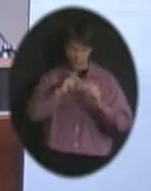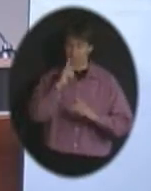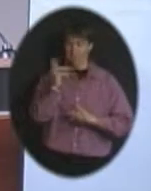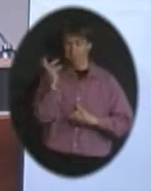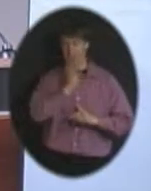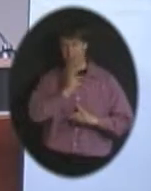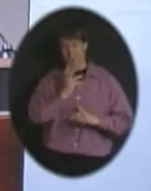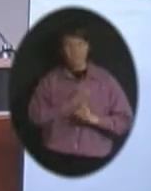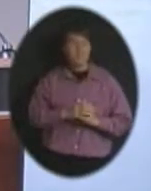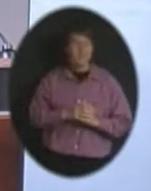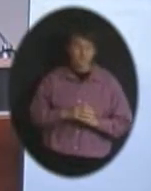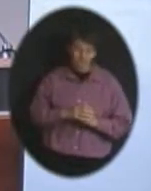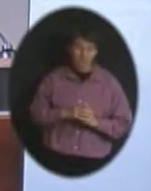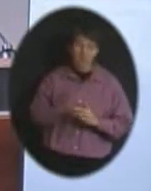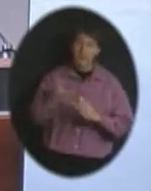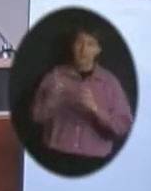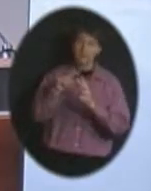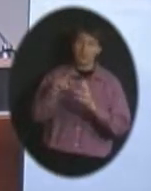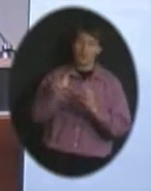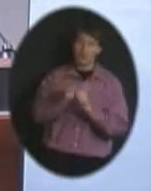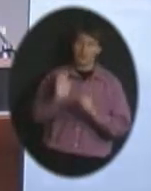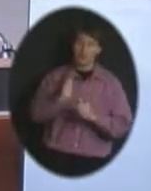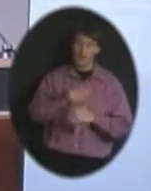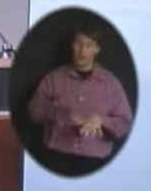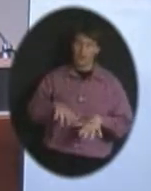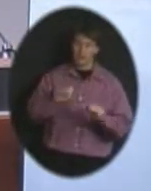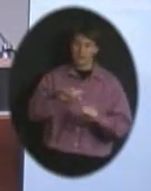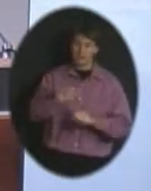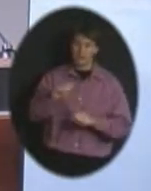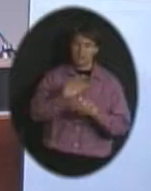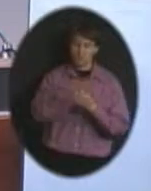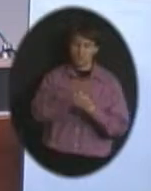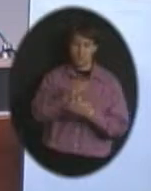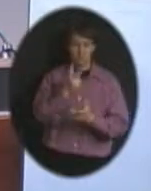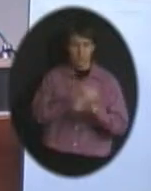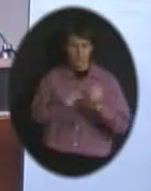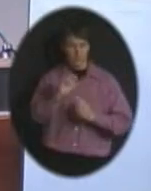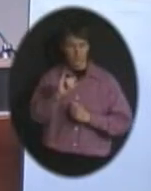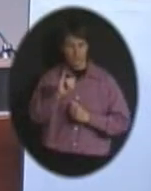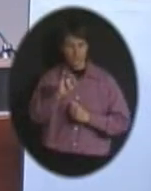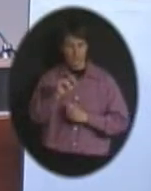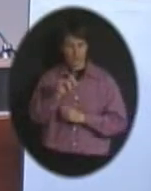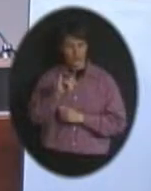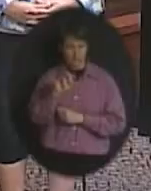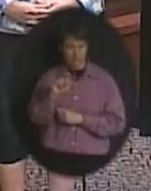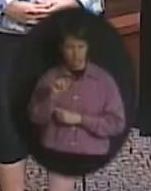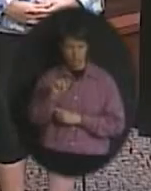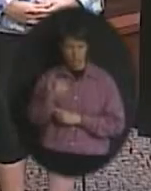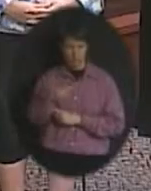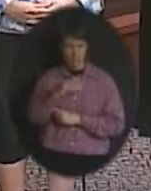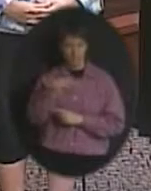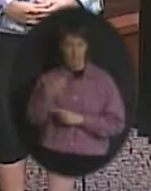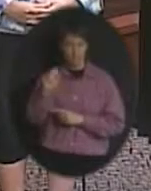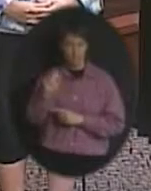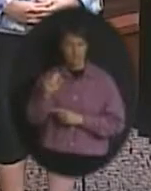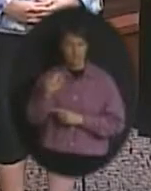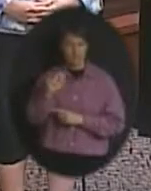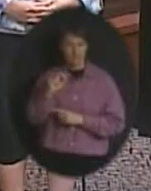awesome. They've partnered with our Adopt-a-School program both at Indian Trail and our Summer Enrichment program at Santa Fe